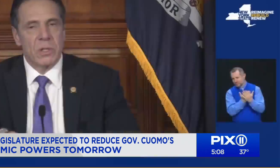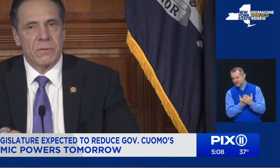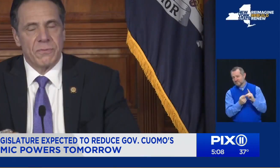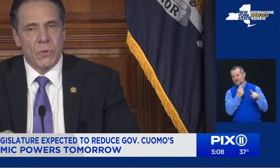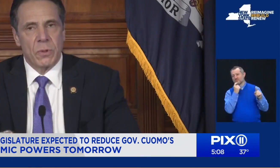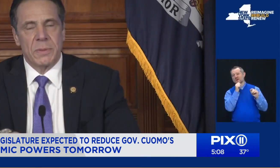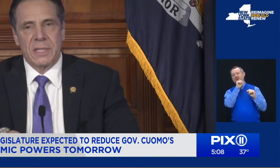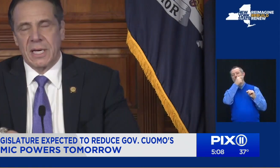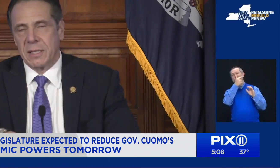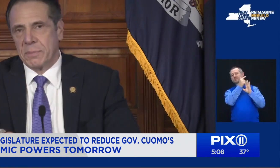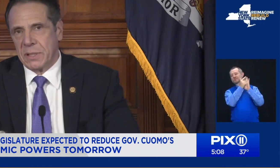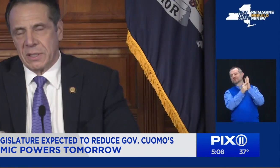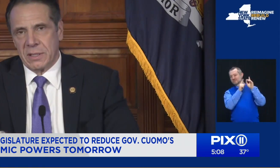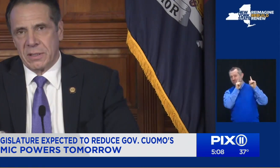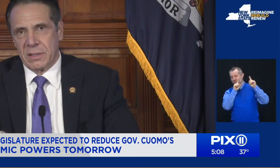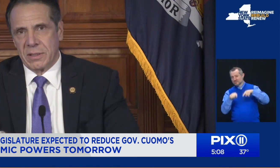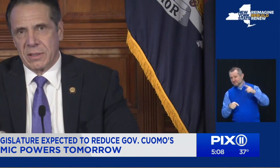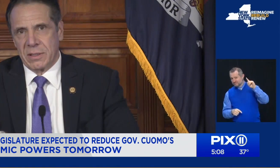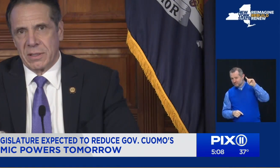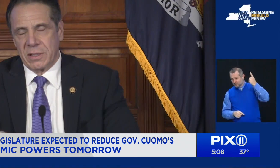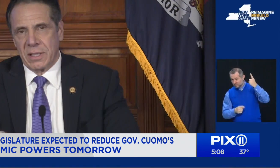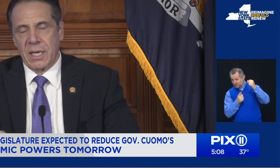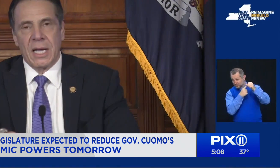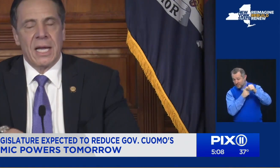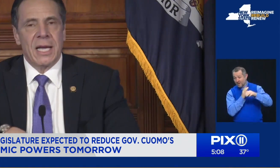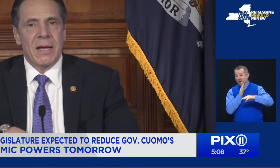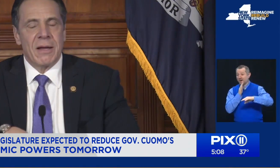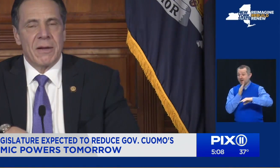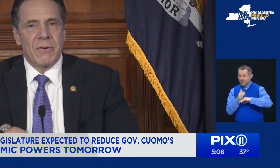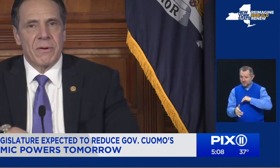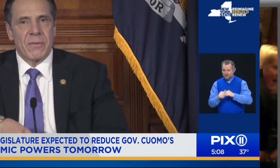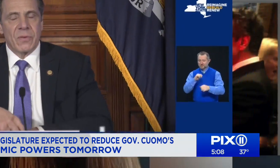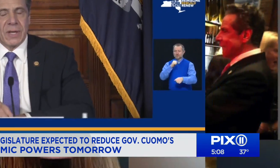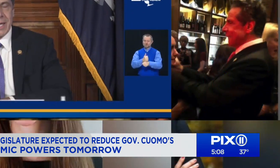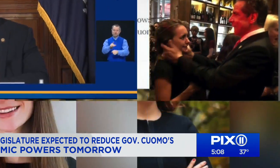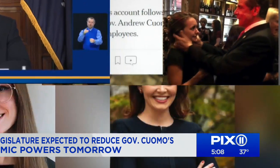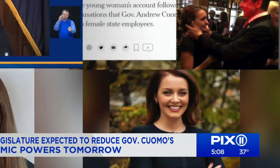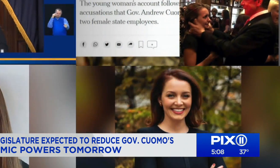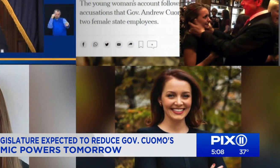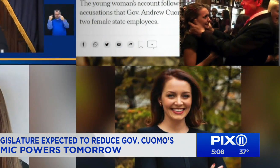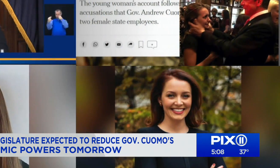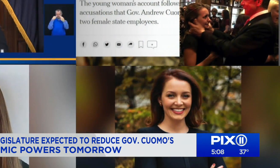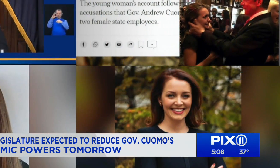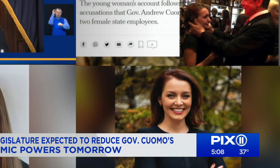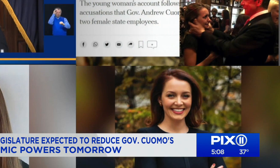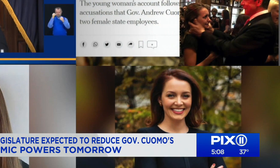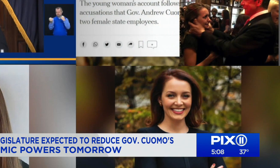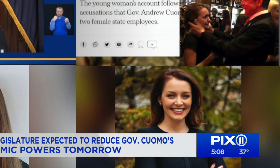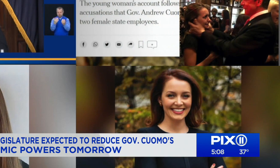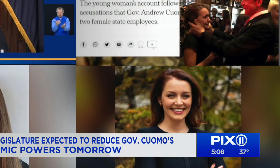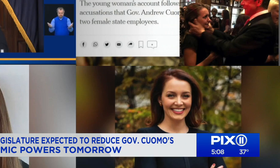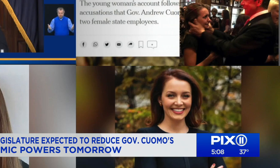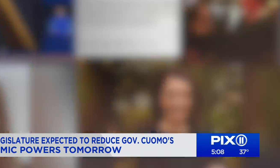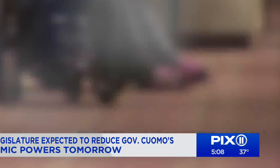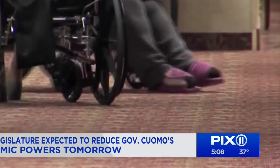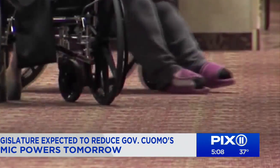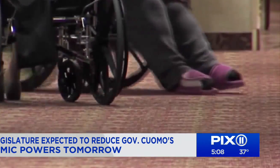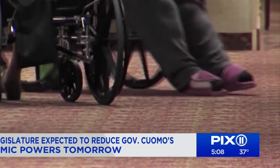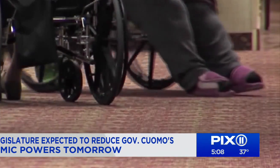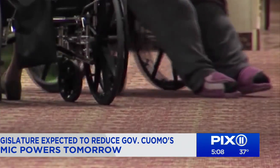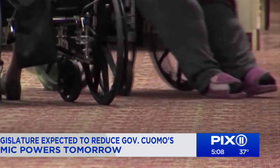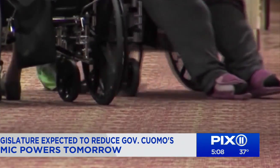not be able to lead it all during the investigation into the sexual harassment allegations made by three women. But what brought this change on